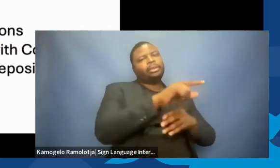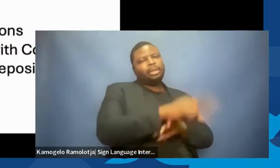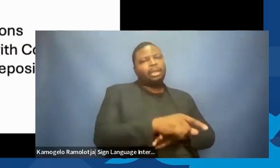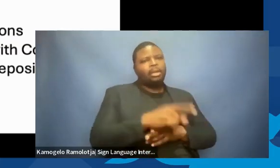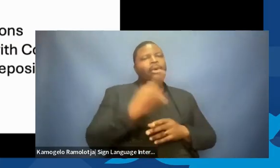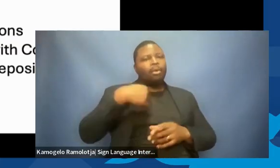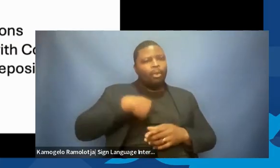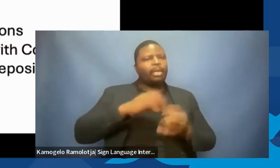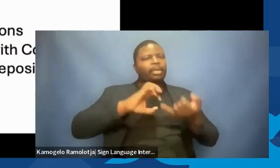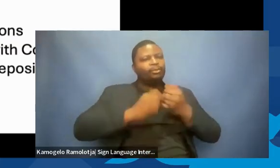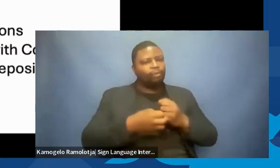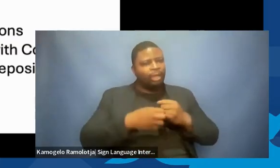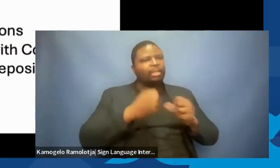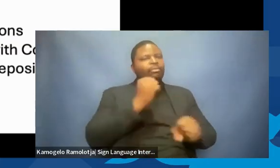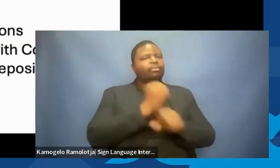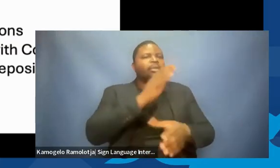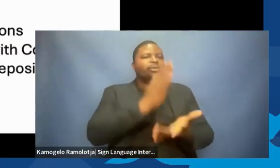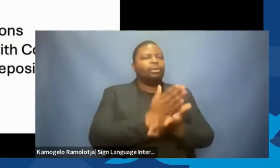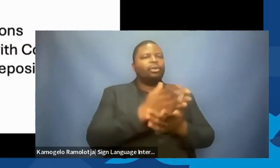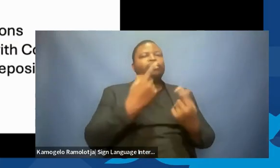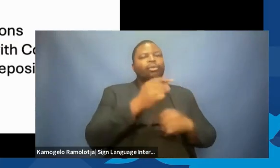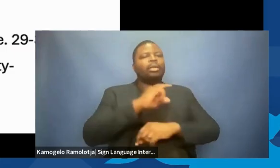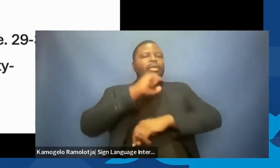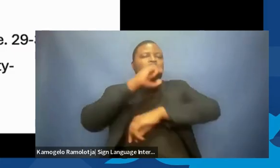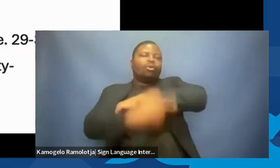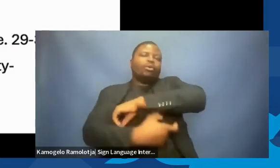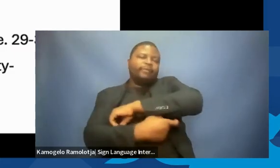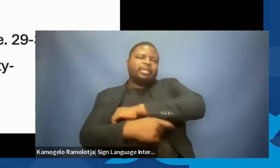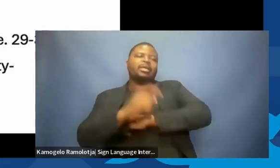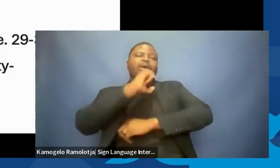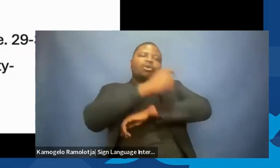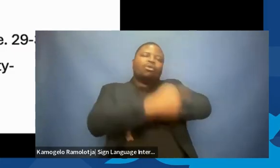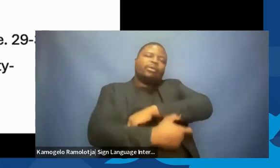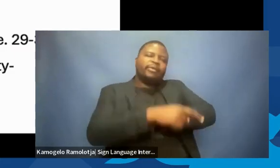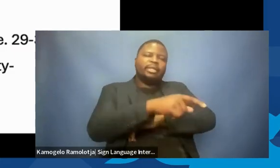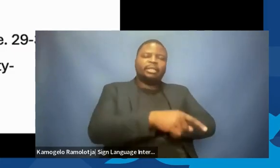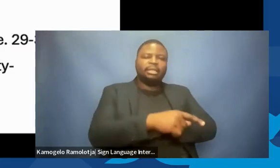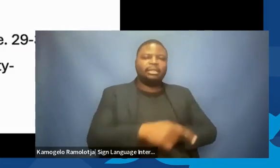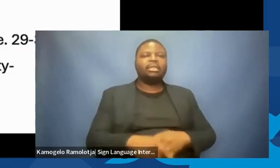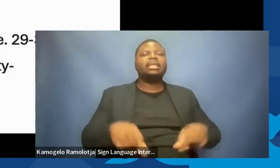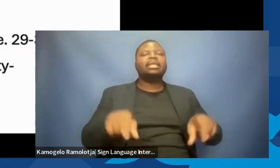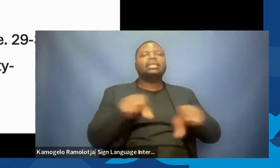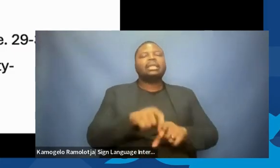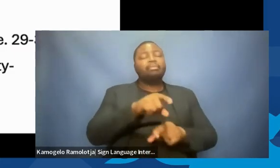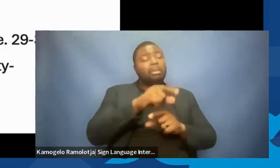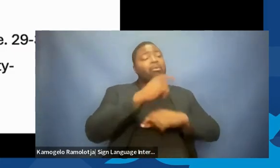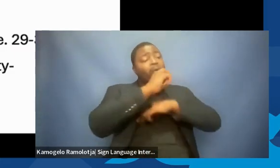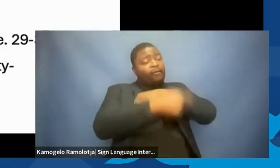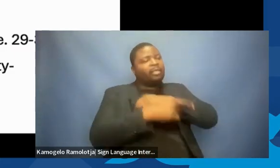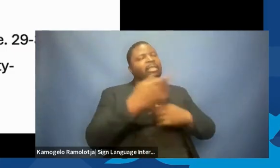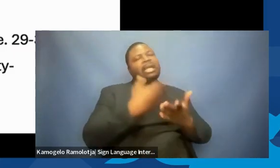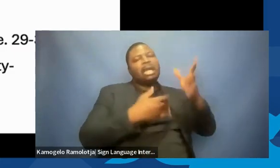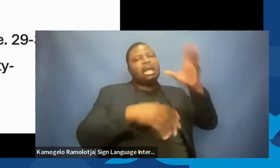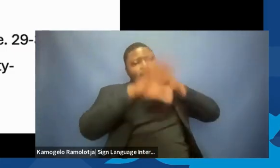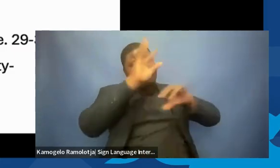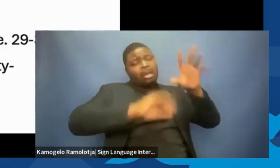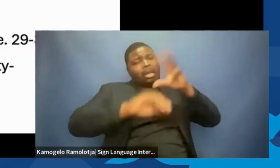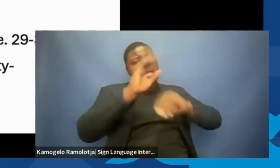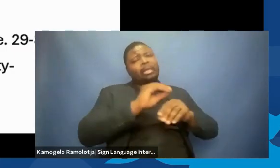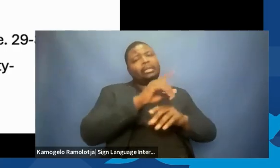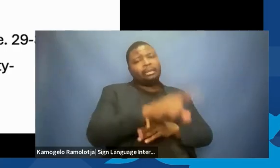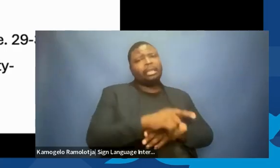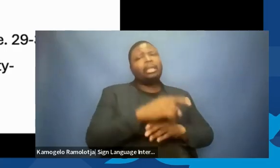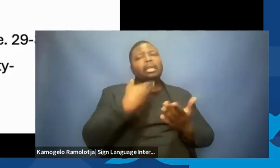well. As part of research activities, we try to contribute to, and not just attend, but we try